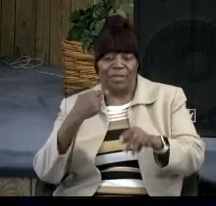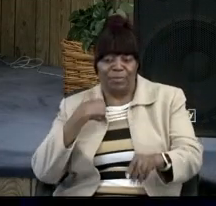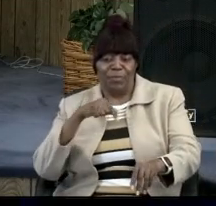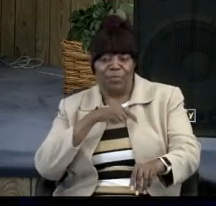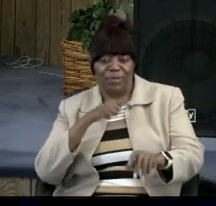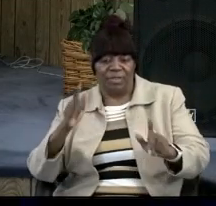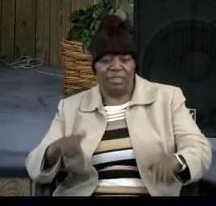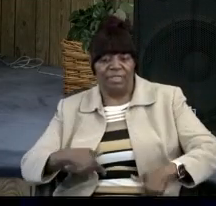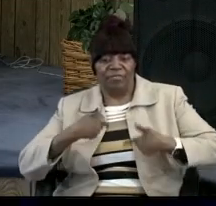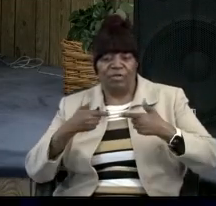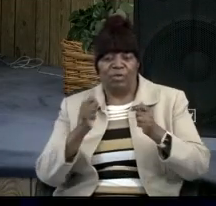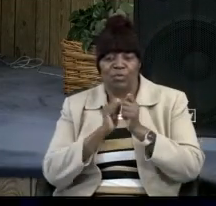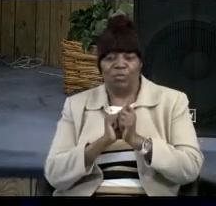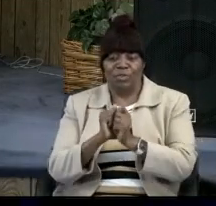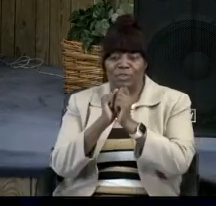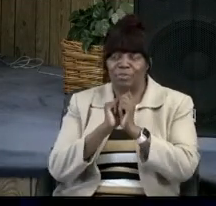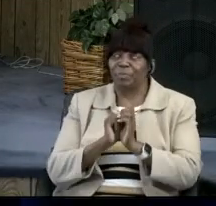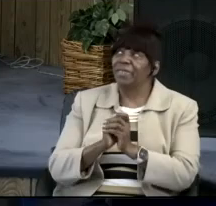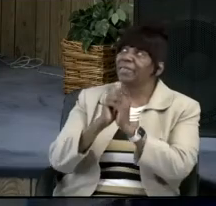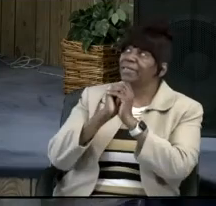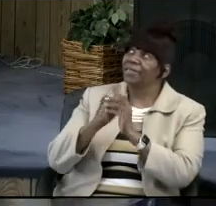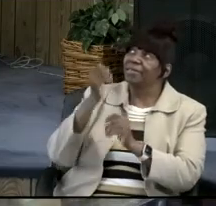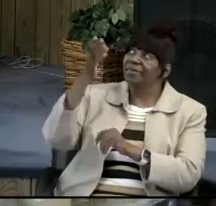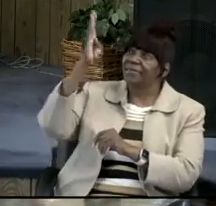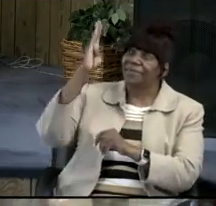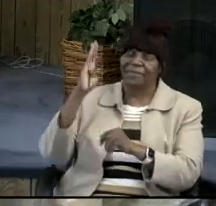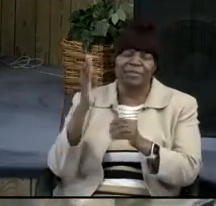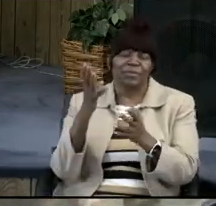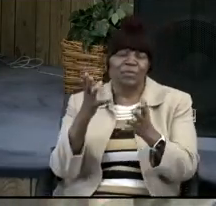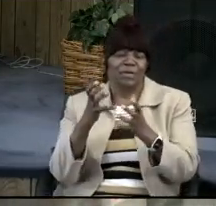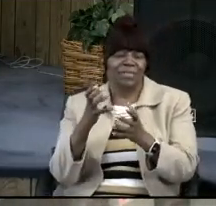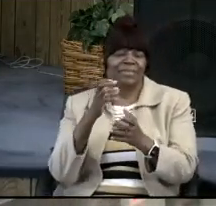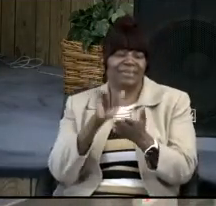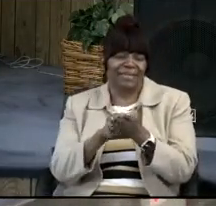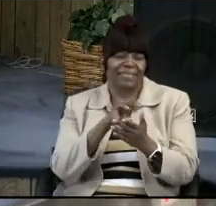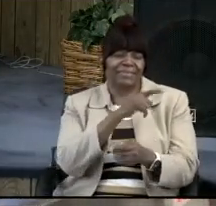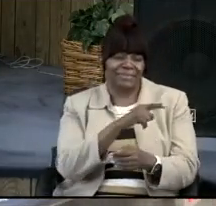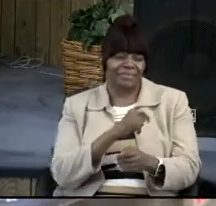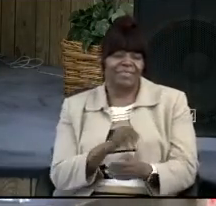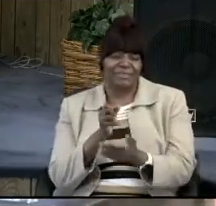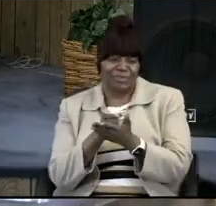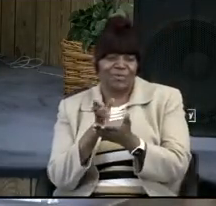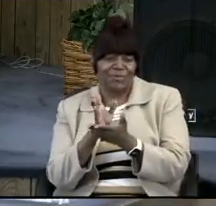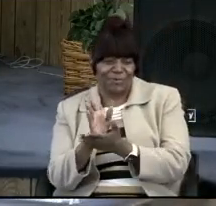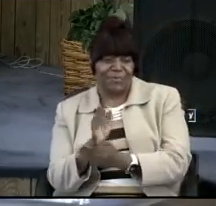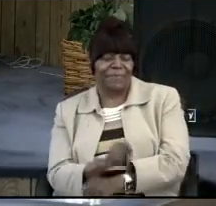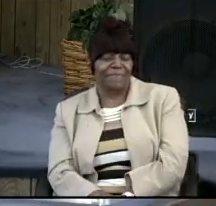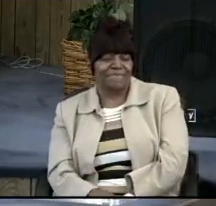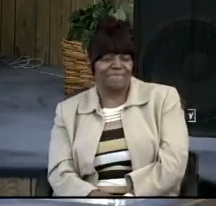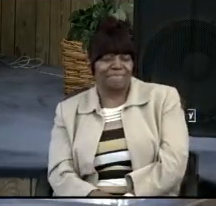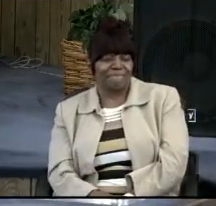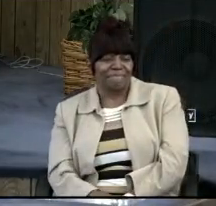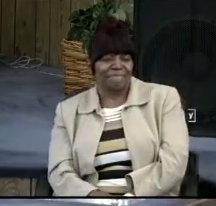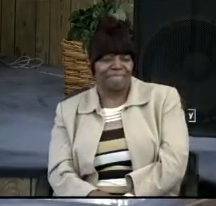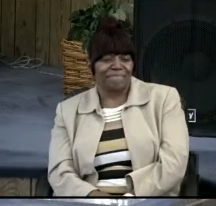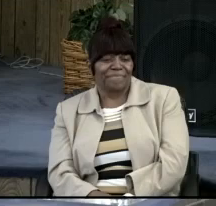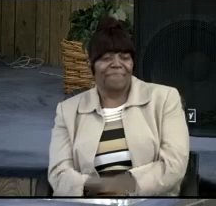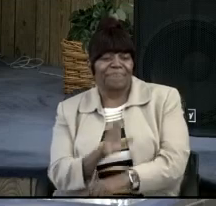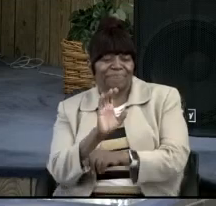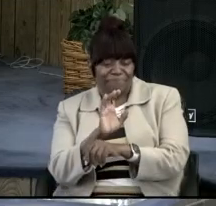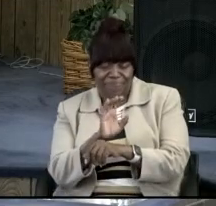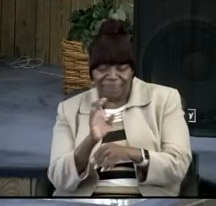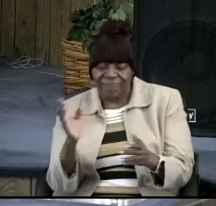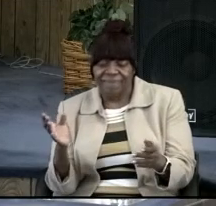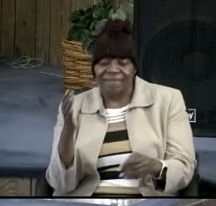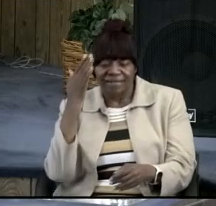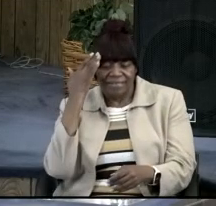worshiping God in such a way that they would want to worship him too. You got to make it okay to worship God in his tabernacle. Now,